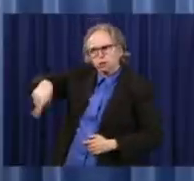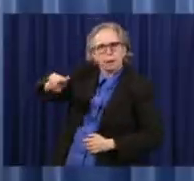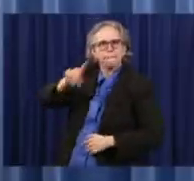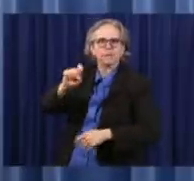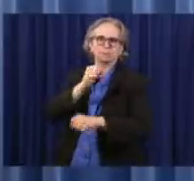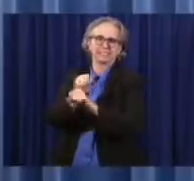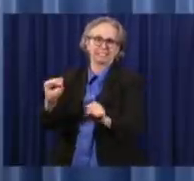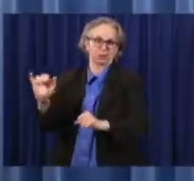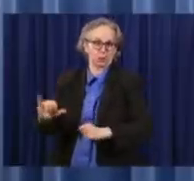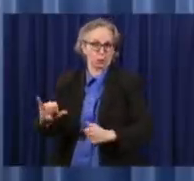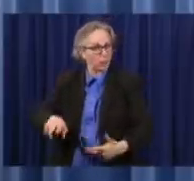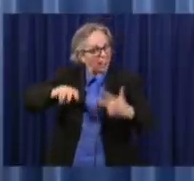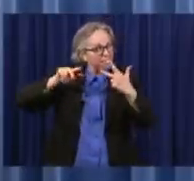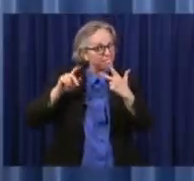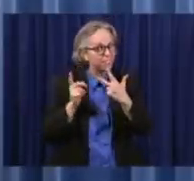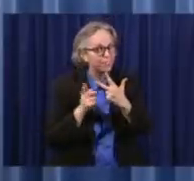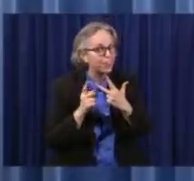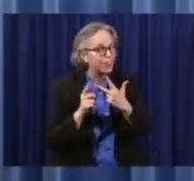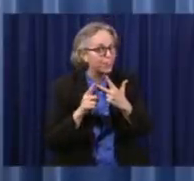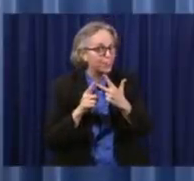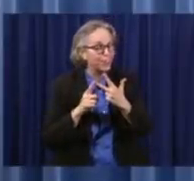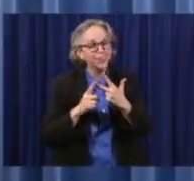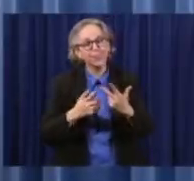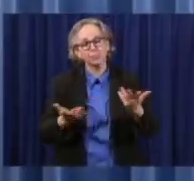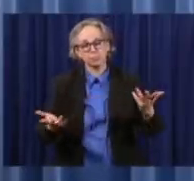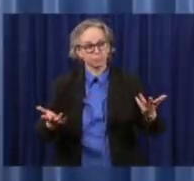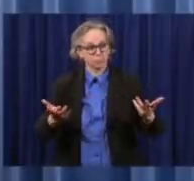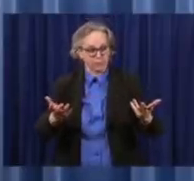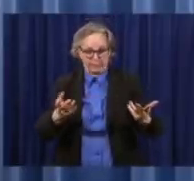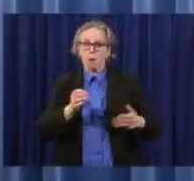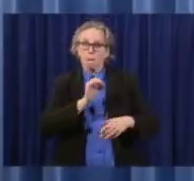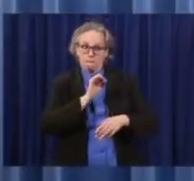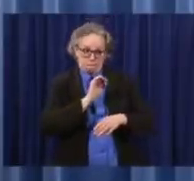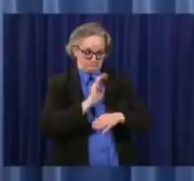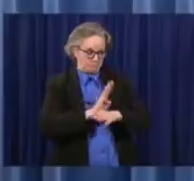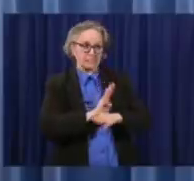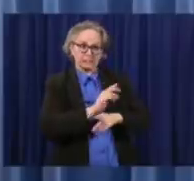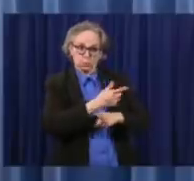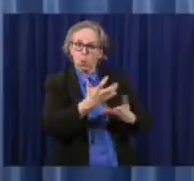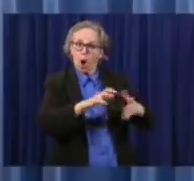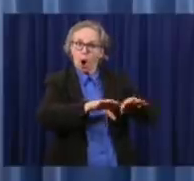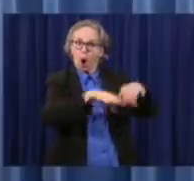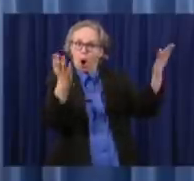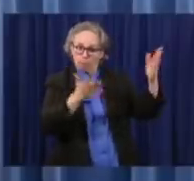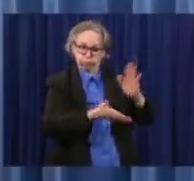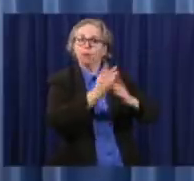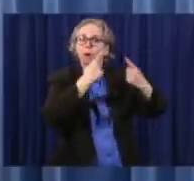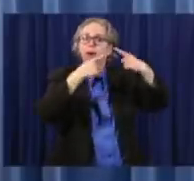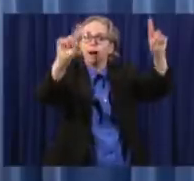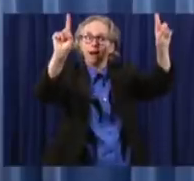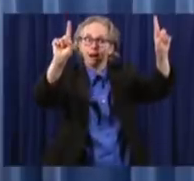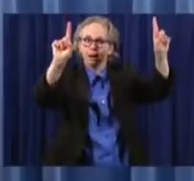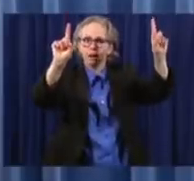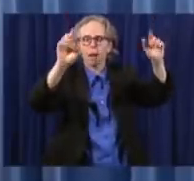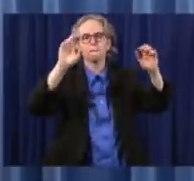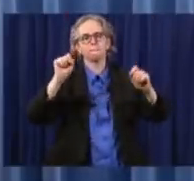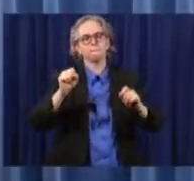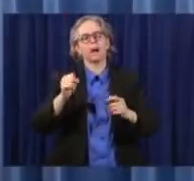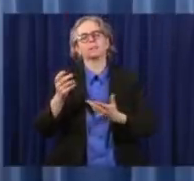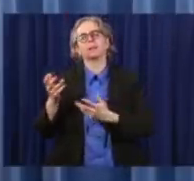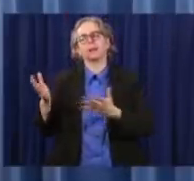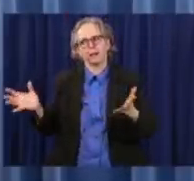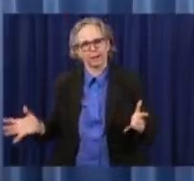if that business is going to thrive, if people are going to come in, if customers are going to be